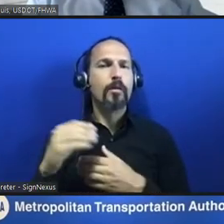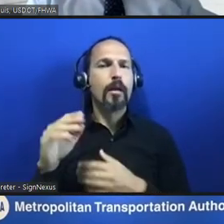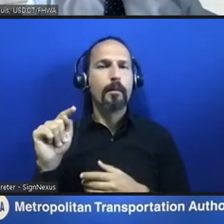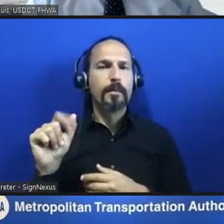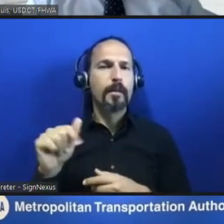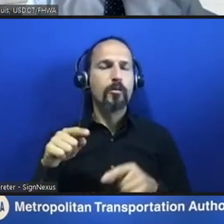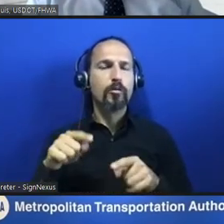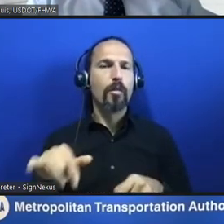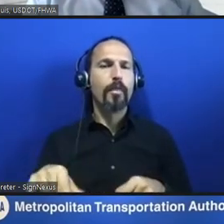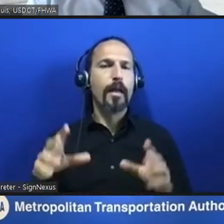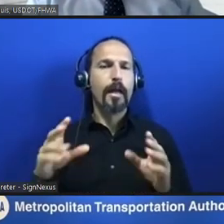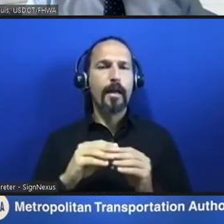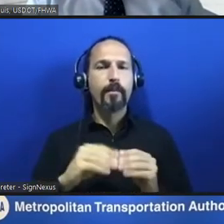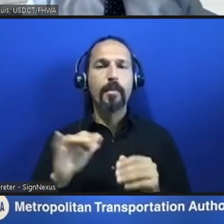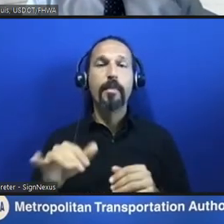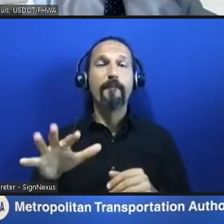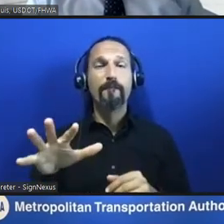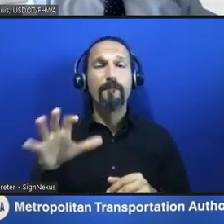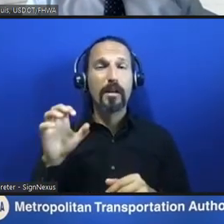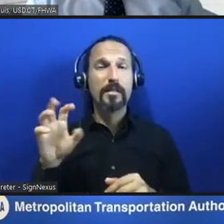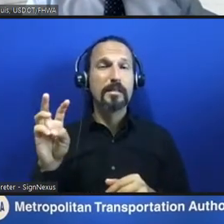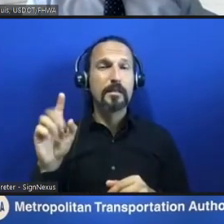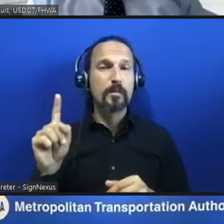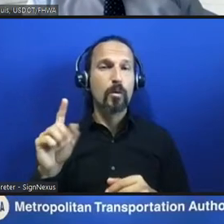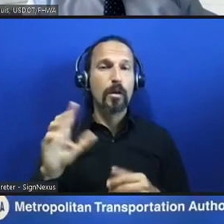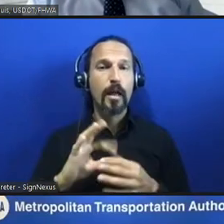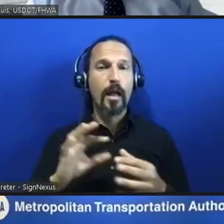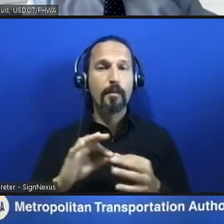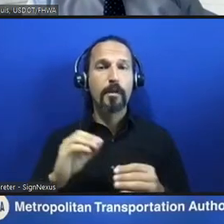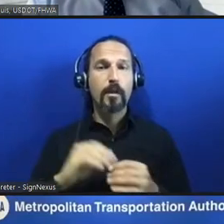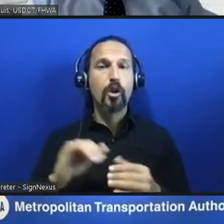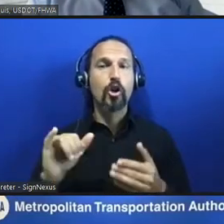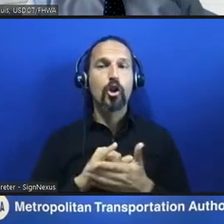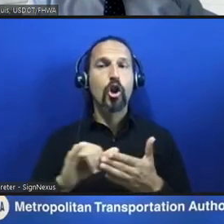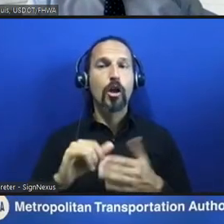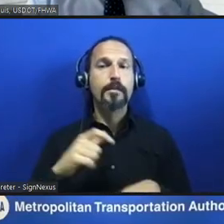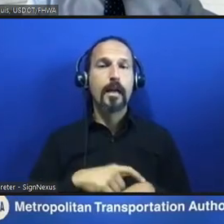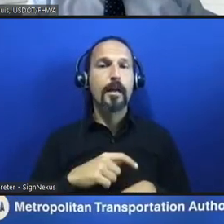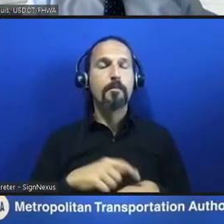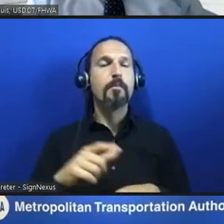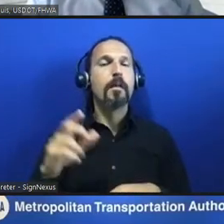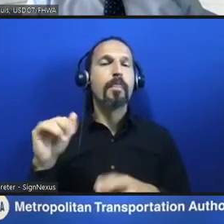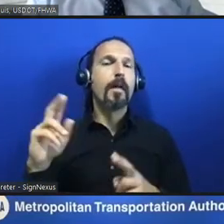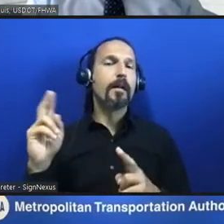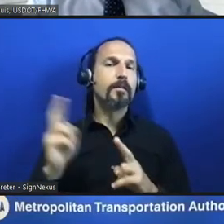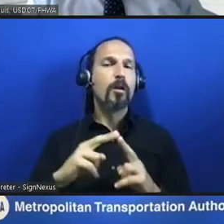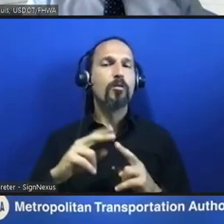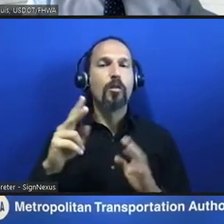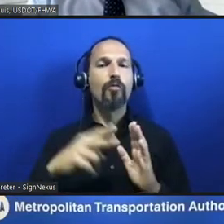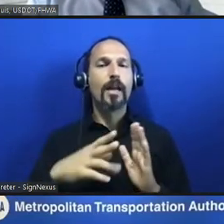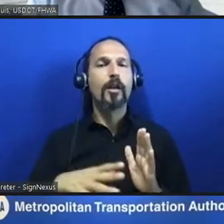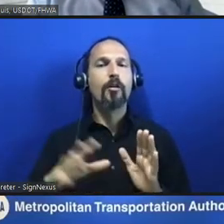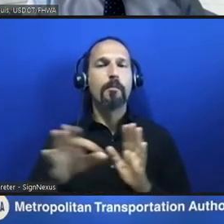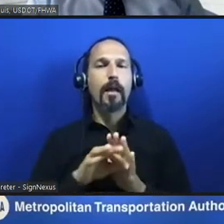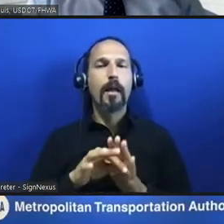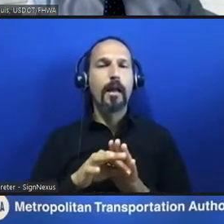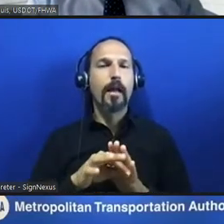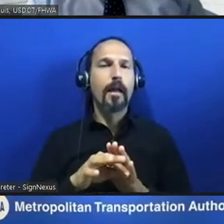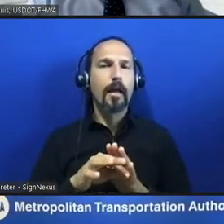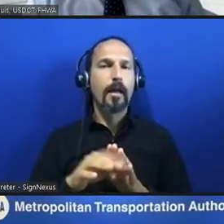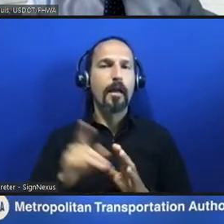during this hearing of the 561 comments in a New York Times article the top one readers picked is nice